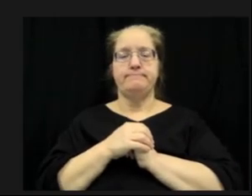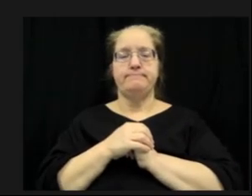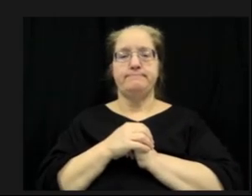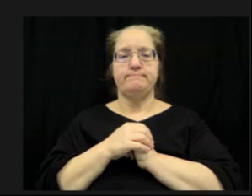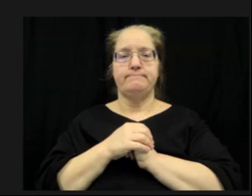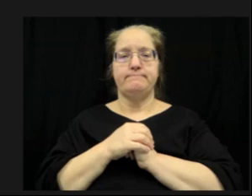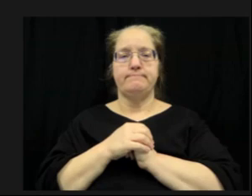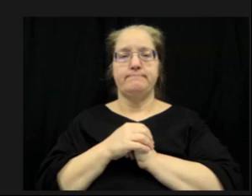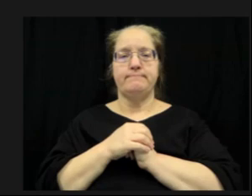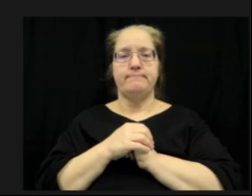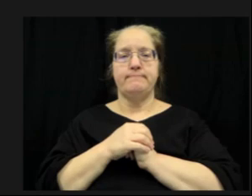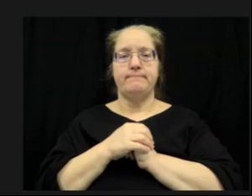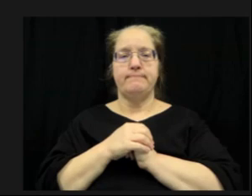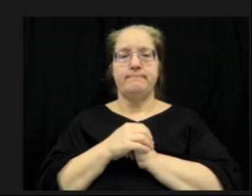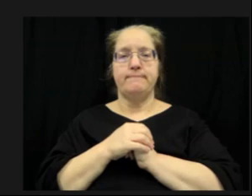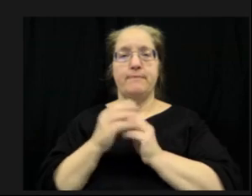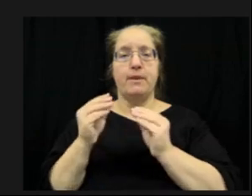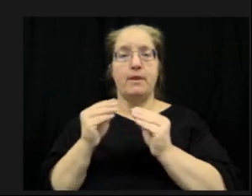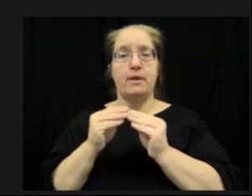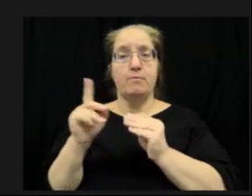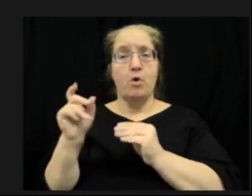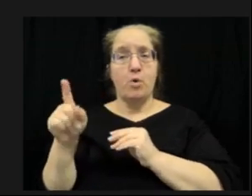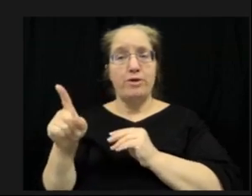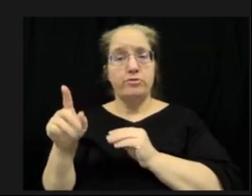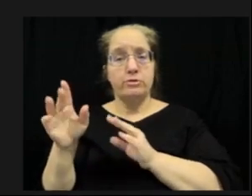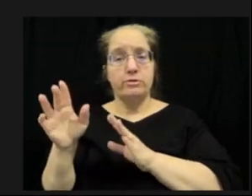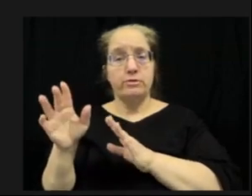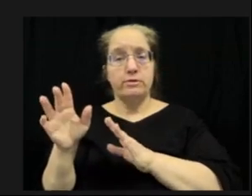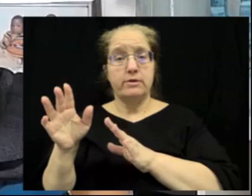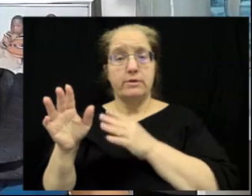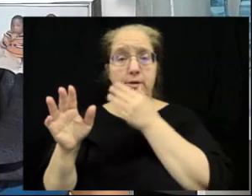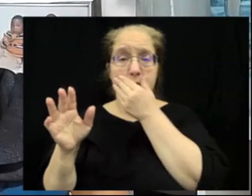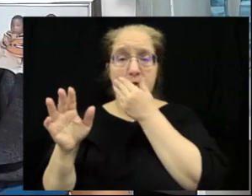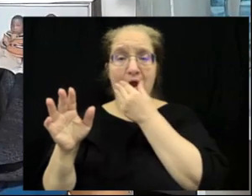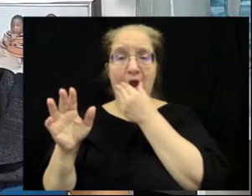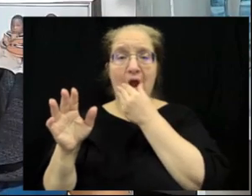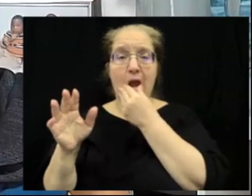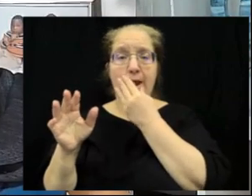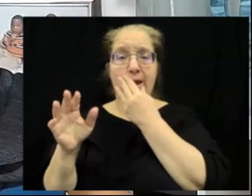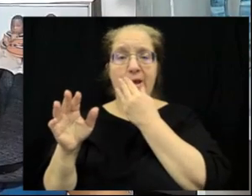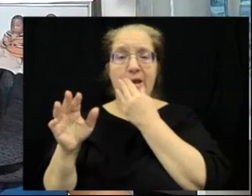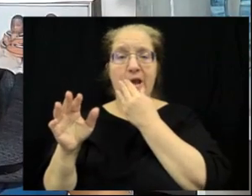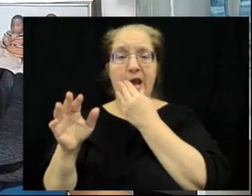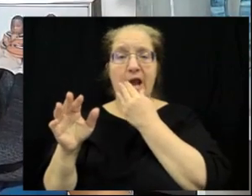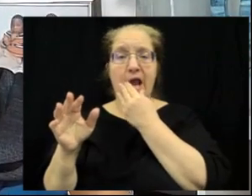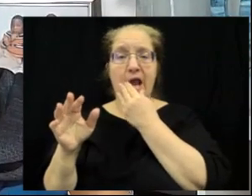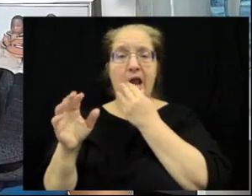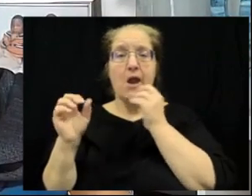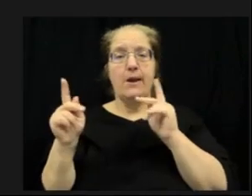Would you like to continue with questions? We have a few more that have come in. Yeah, let's take another one. Yeah.